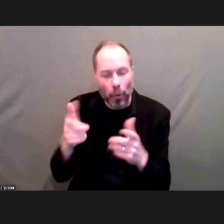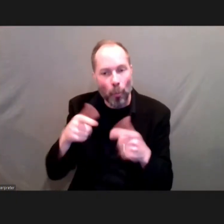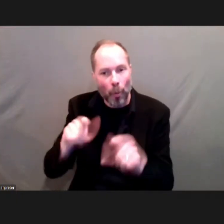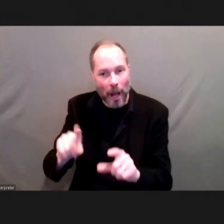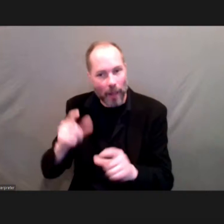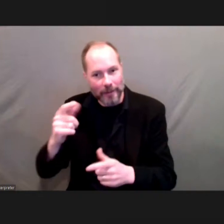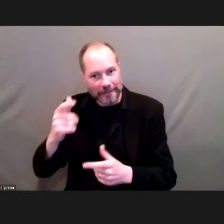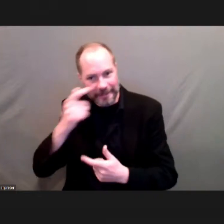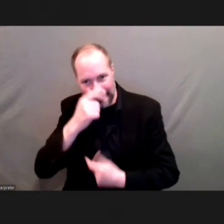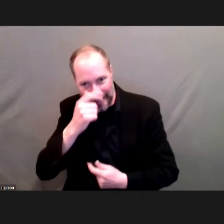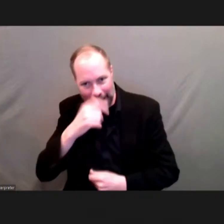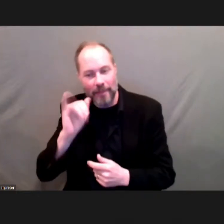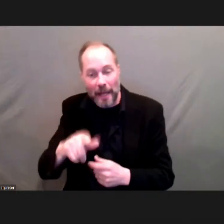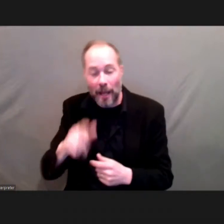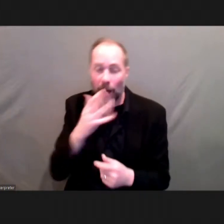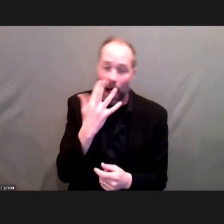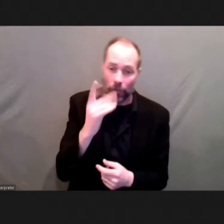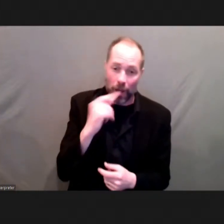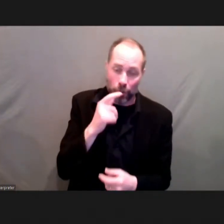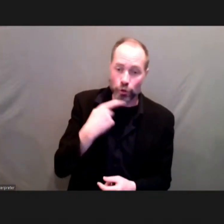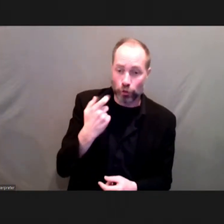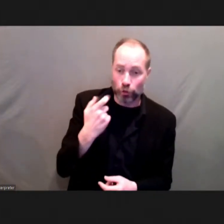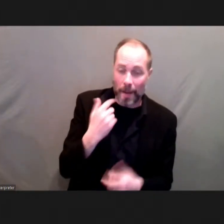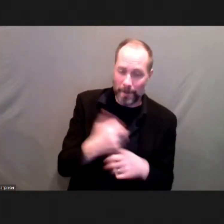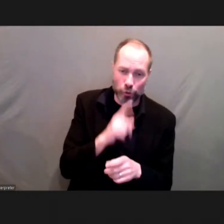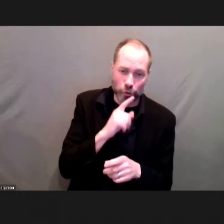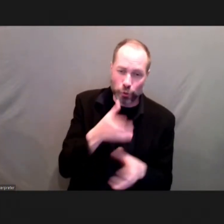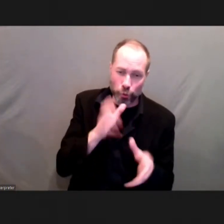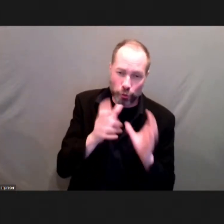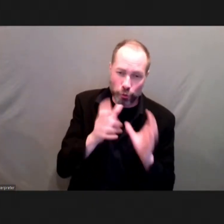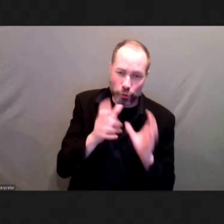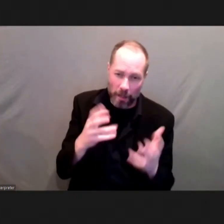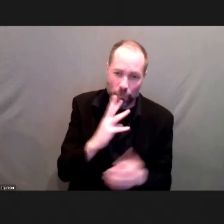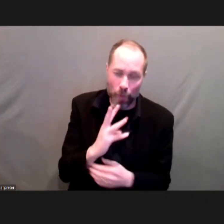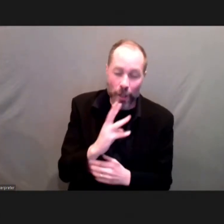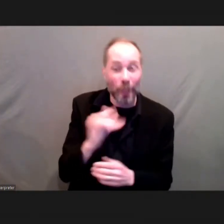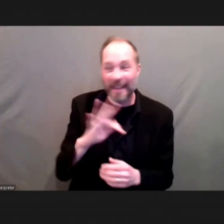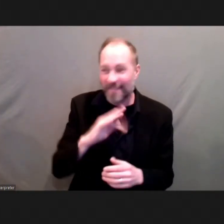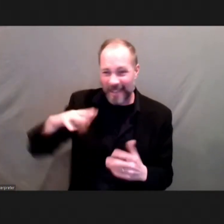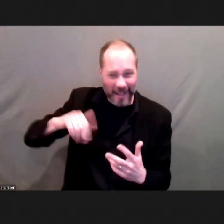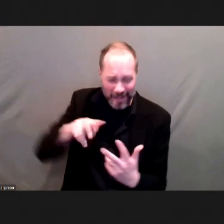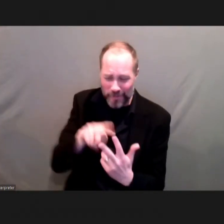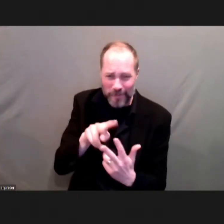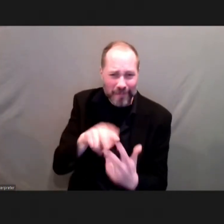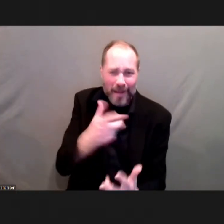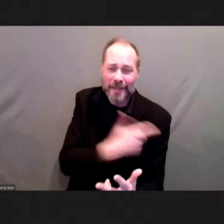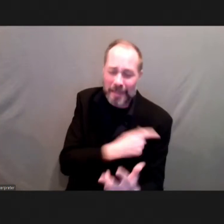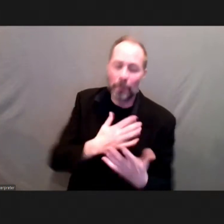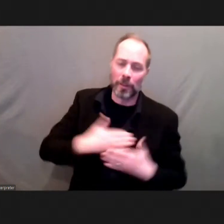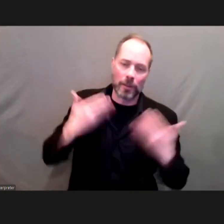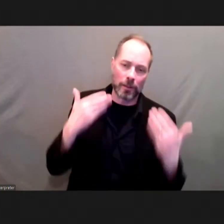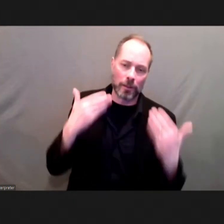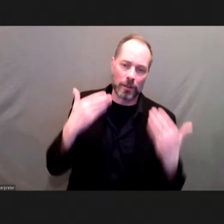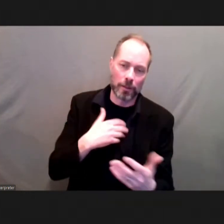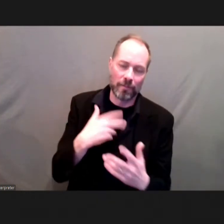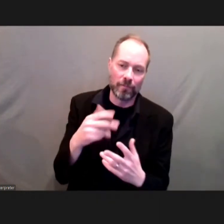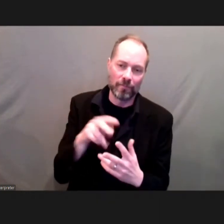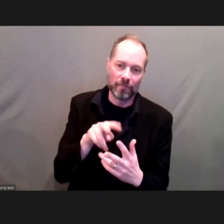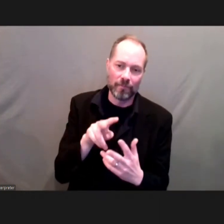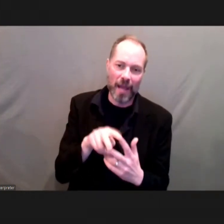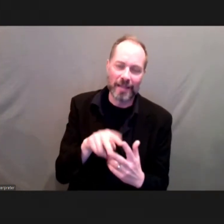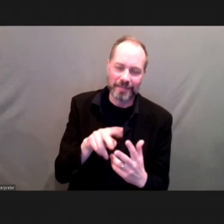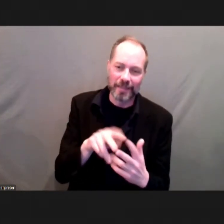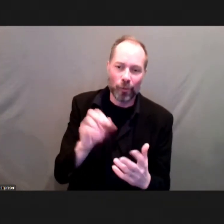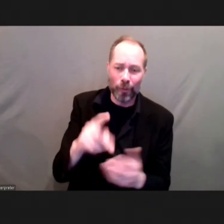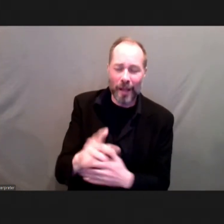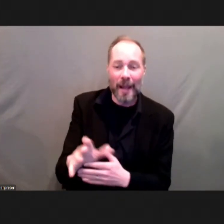dry, and make sure to do that. If you haven't been vaccinated, first of all, get vaccinated, please. If not, you absolutely could have severe health